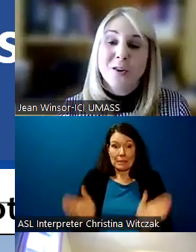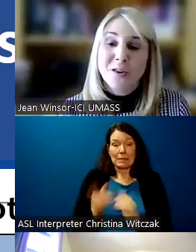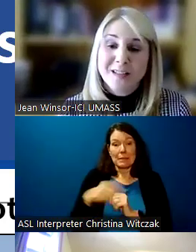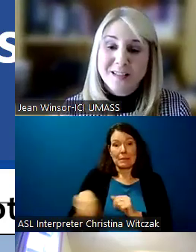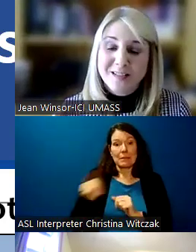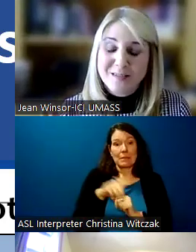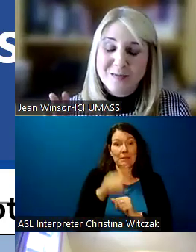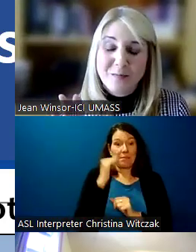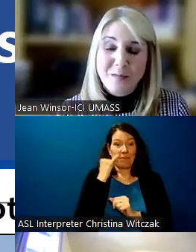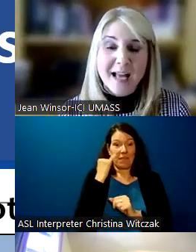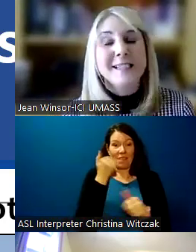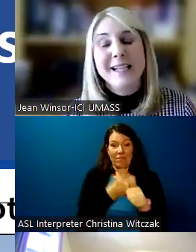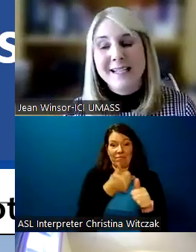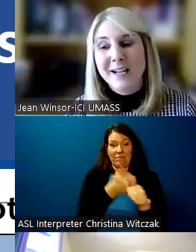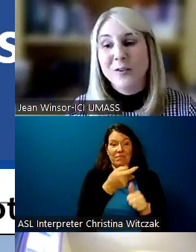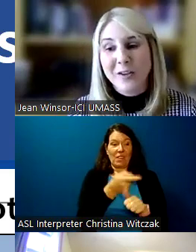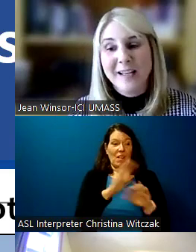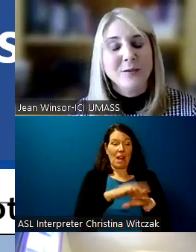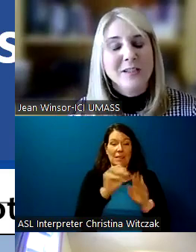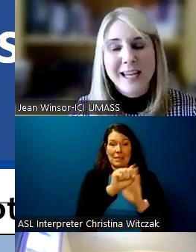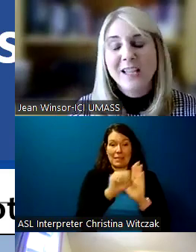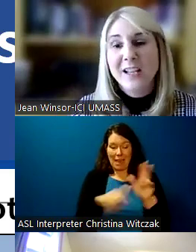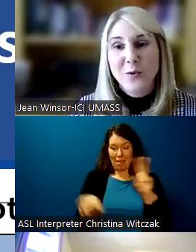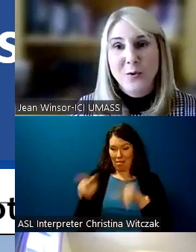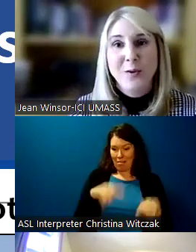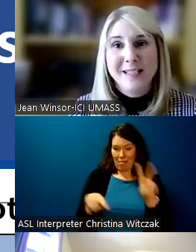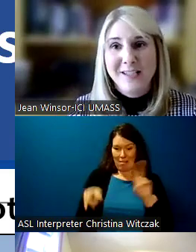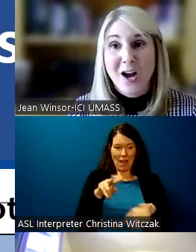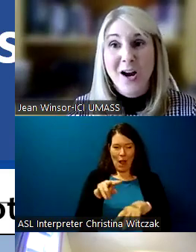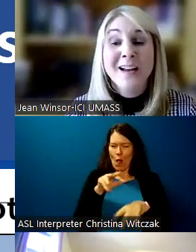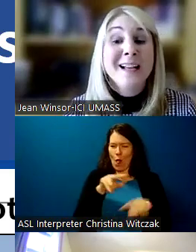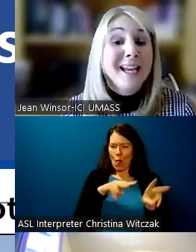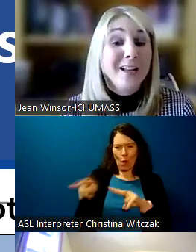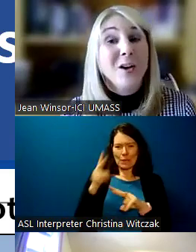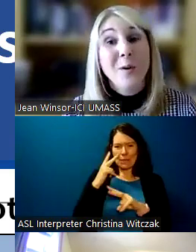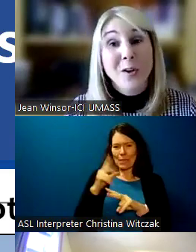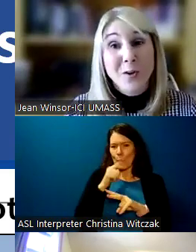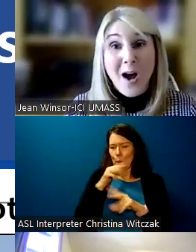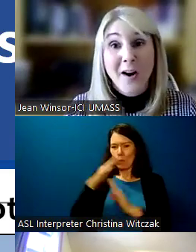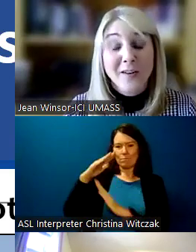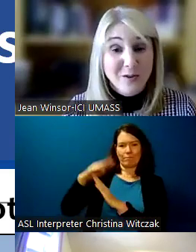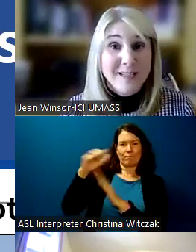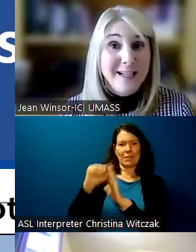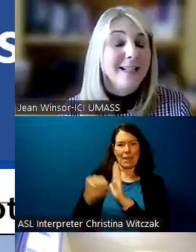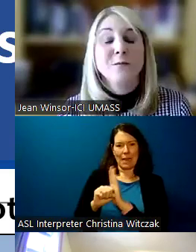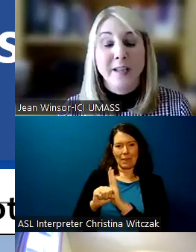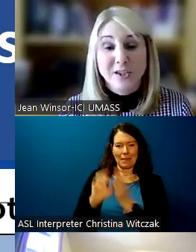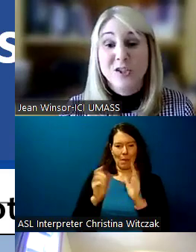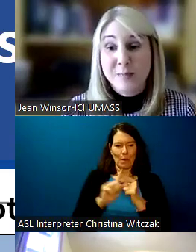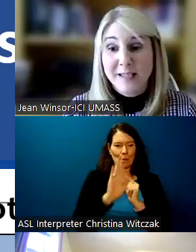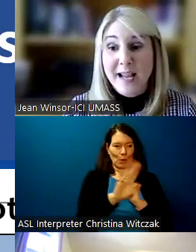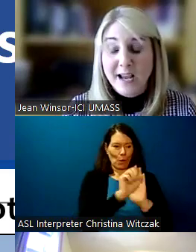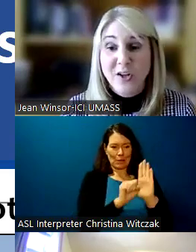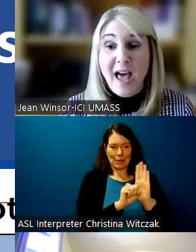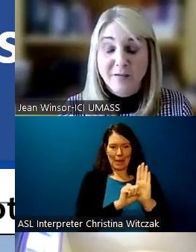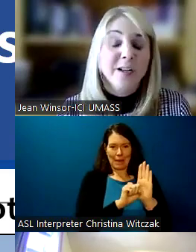if you're on state data, if you're looking at those, take a look at who those states are. Take a look at where your state is in relationship